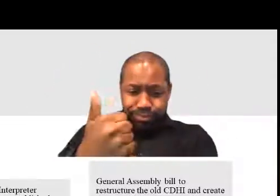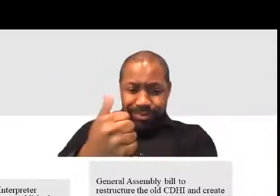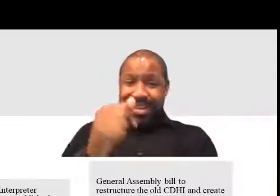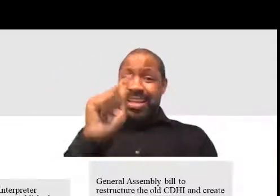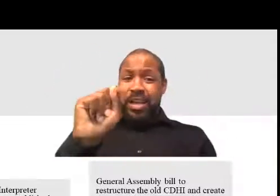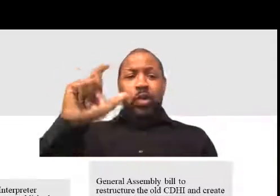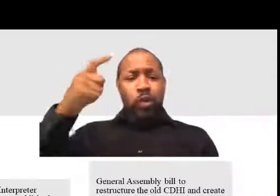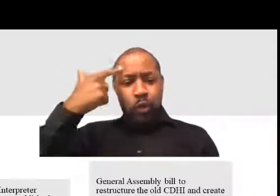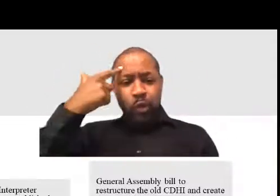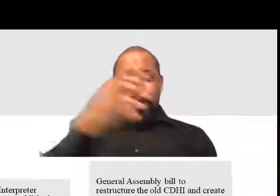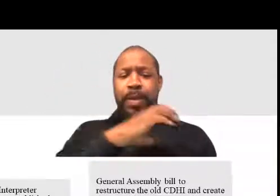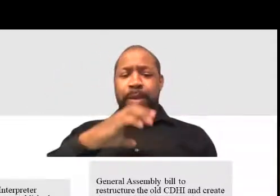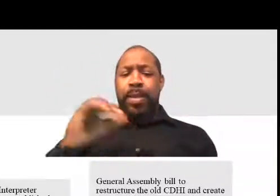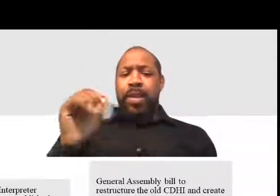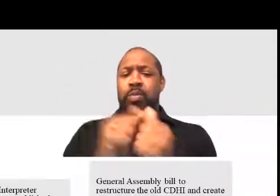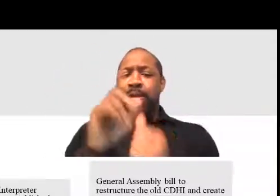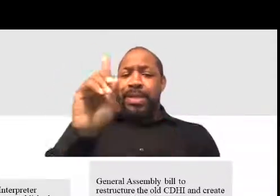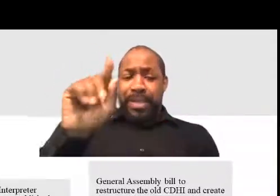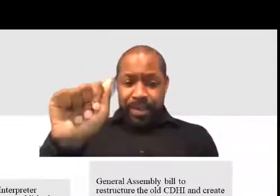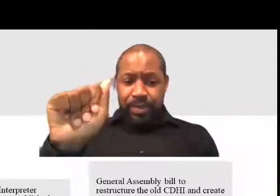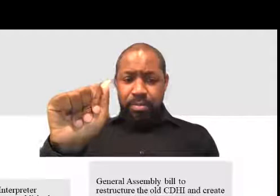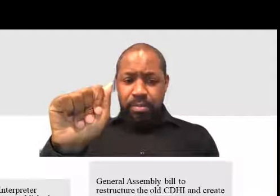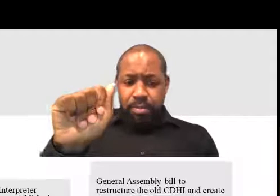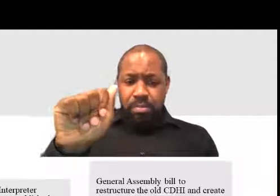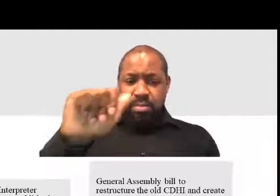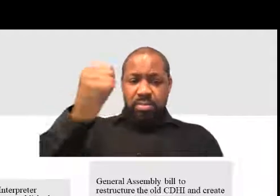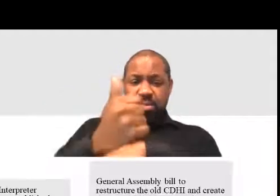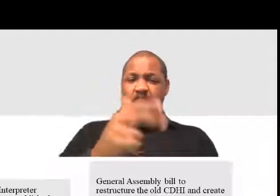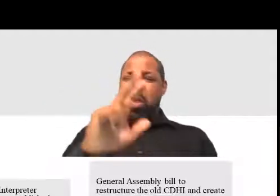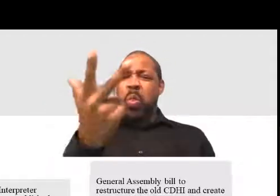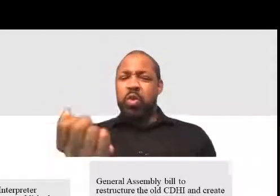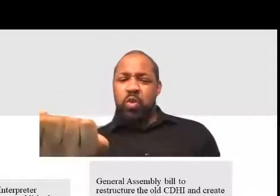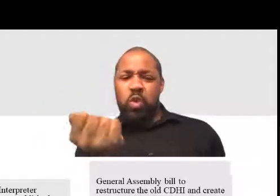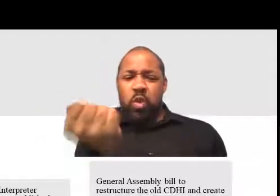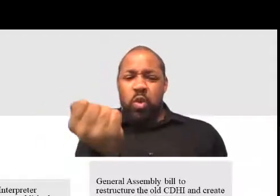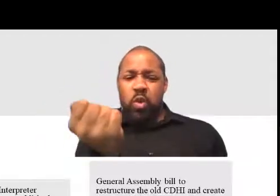CDHI office at the Governor's Commission on Disabilities was set up.